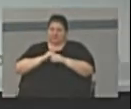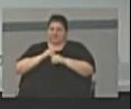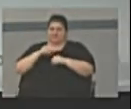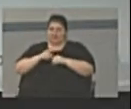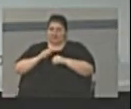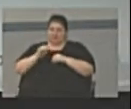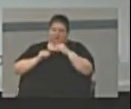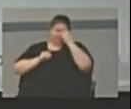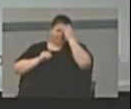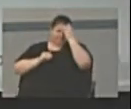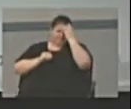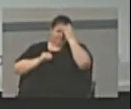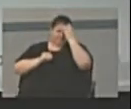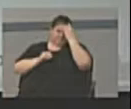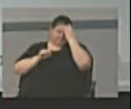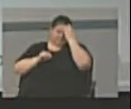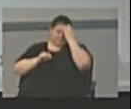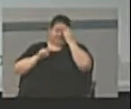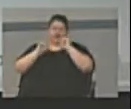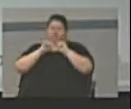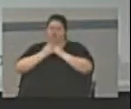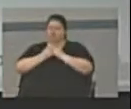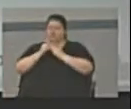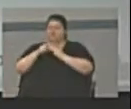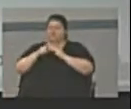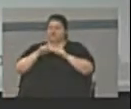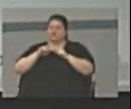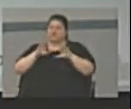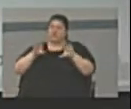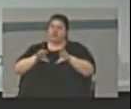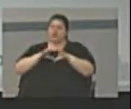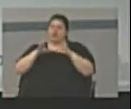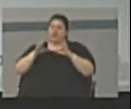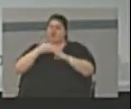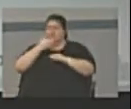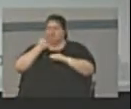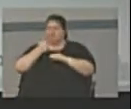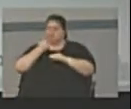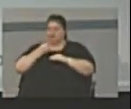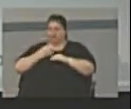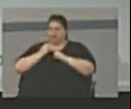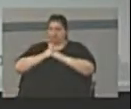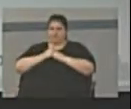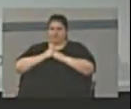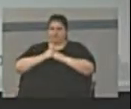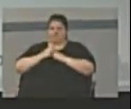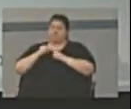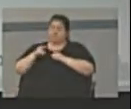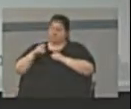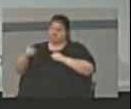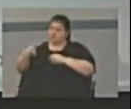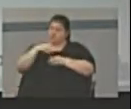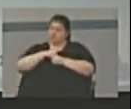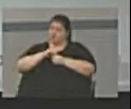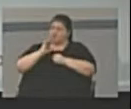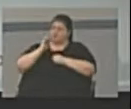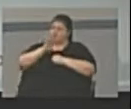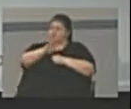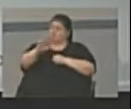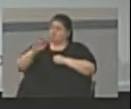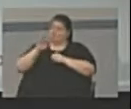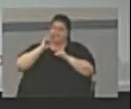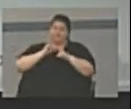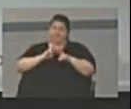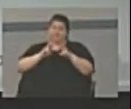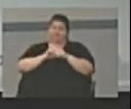These groups are something that we need to do a better job with because you have a lot of good information that we want to make sure that we have your vision in this project as